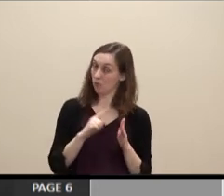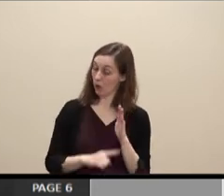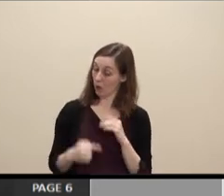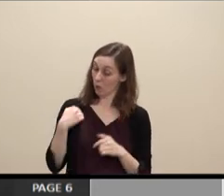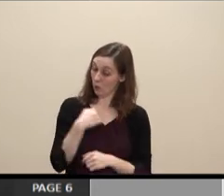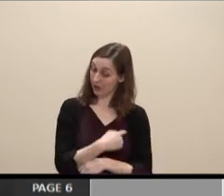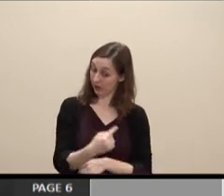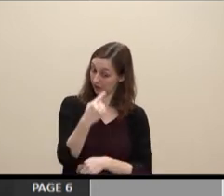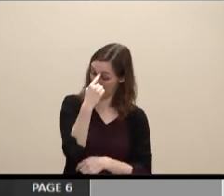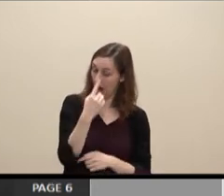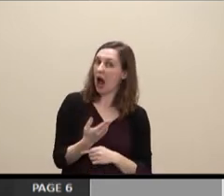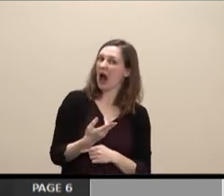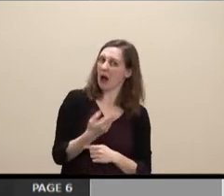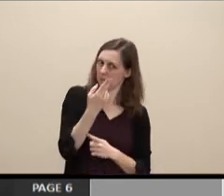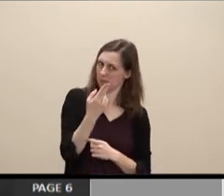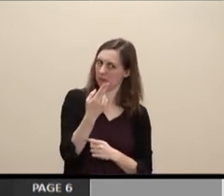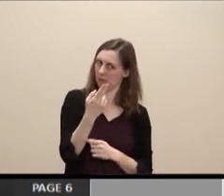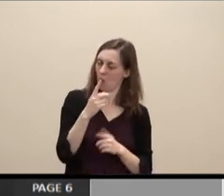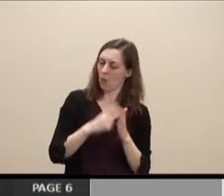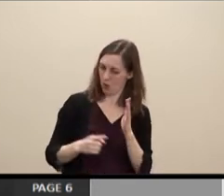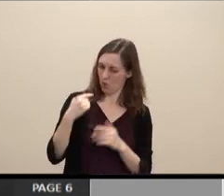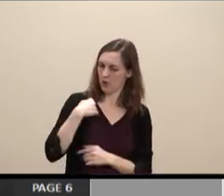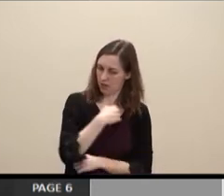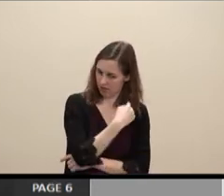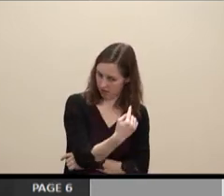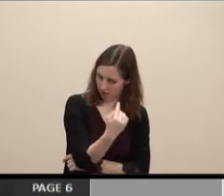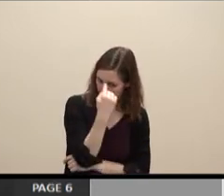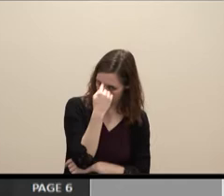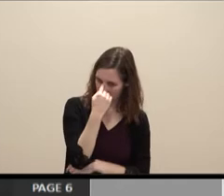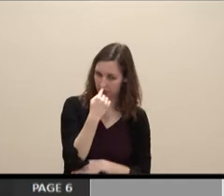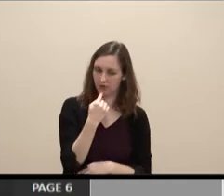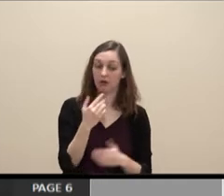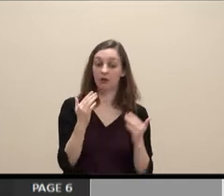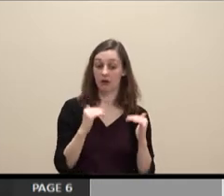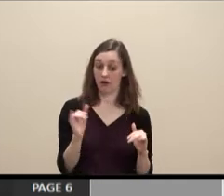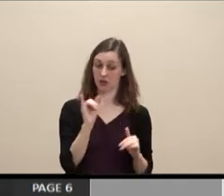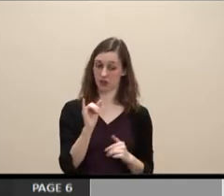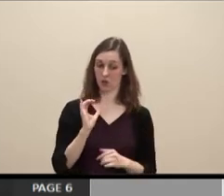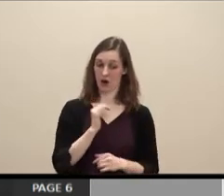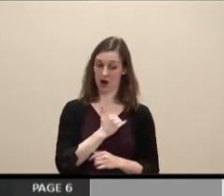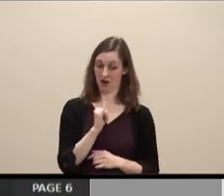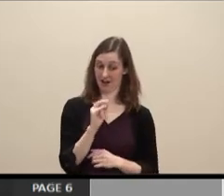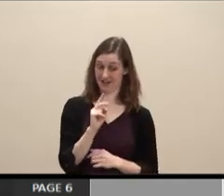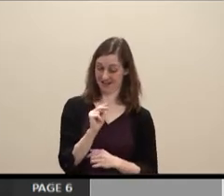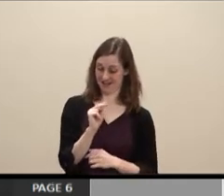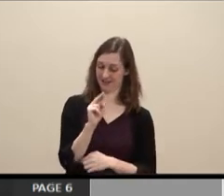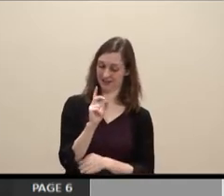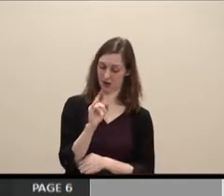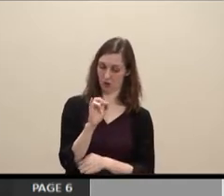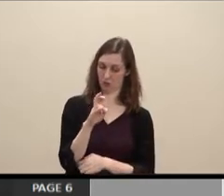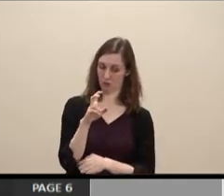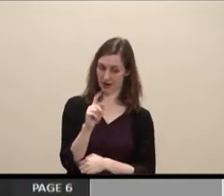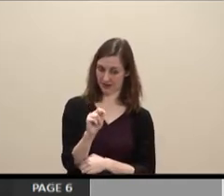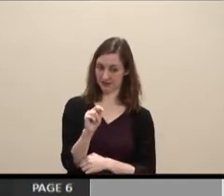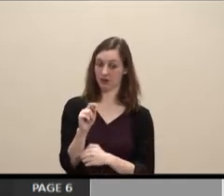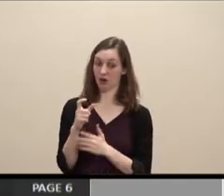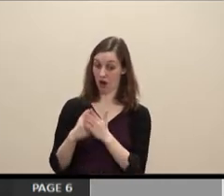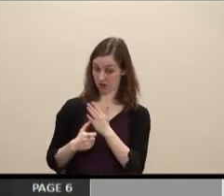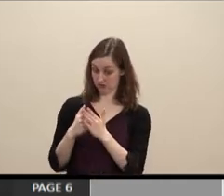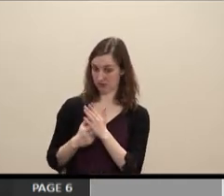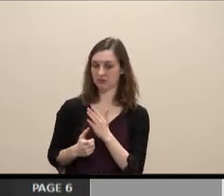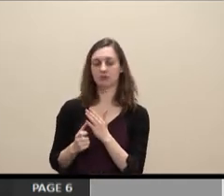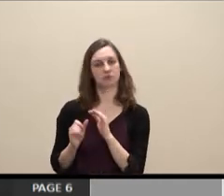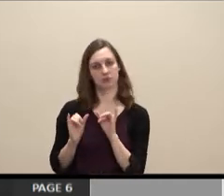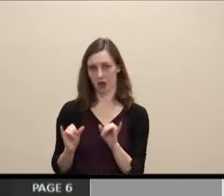to be, and our indirect cost revenue was also up from what we had originally budgeted. Part of that is because